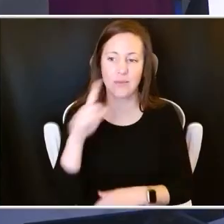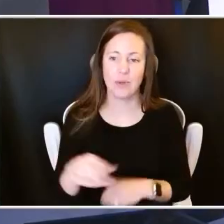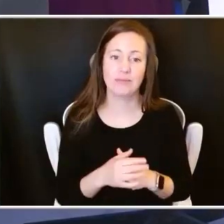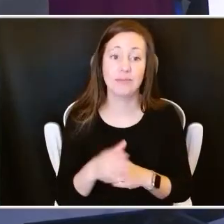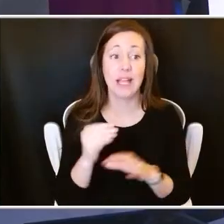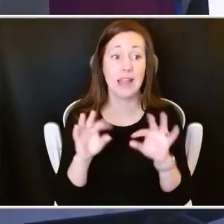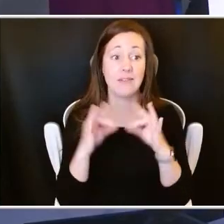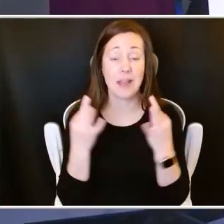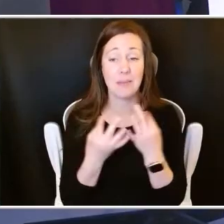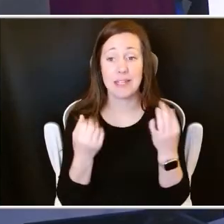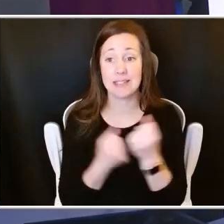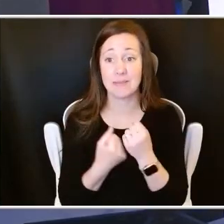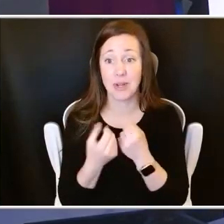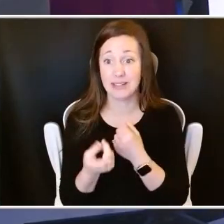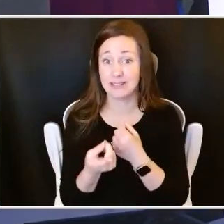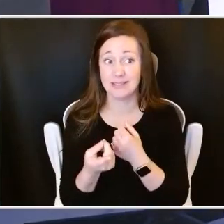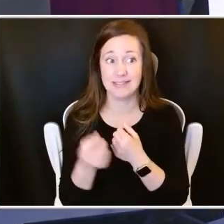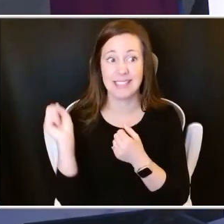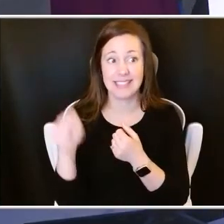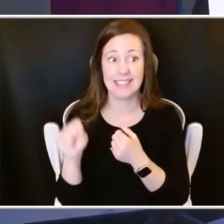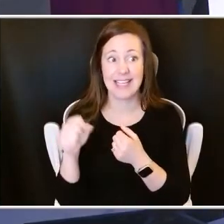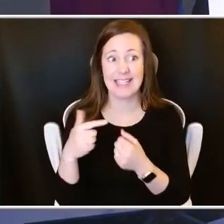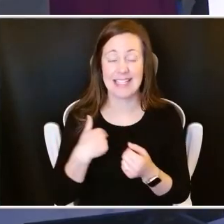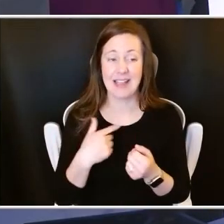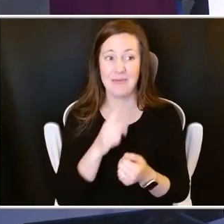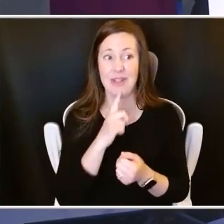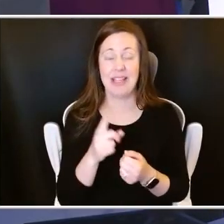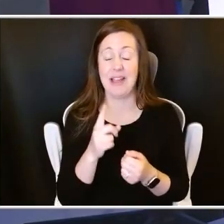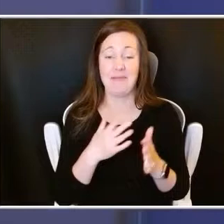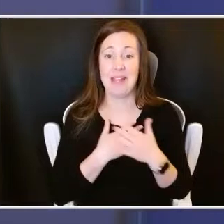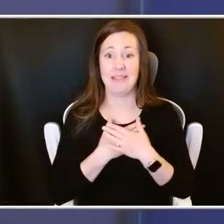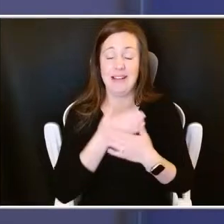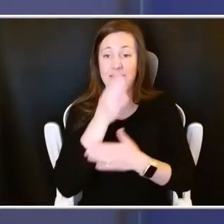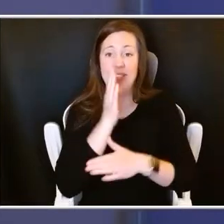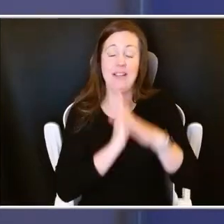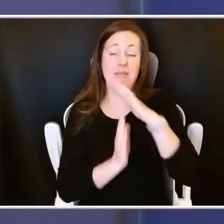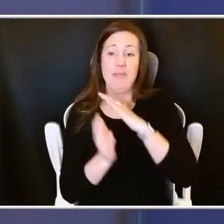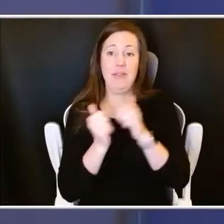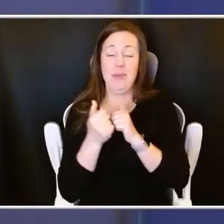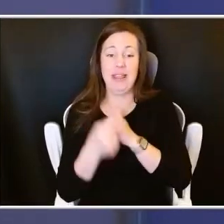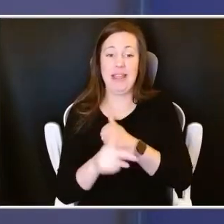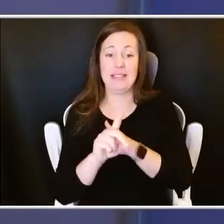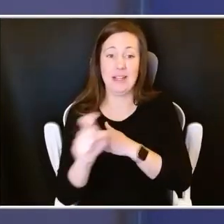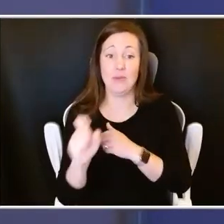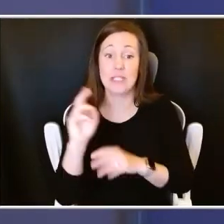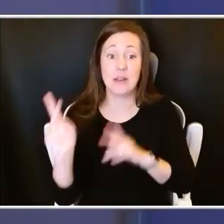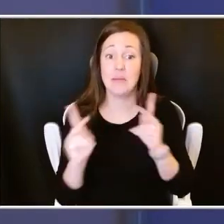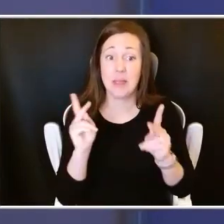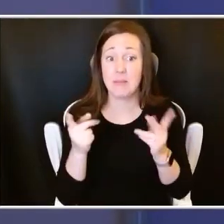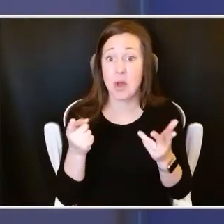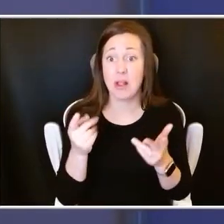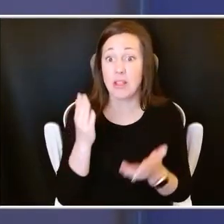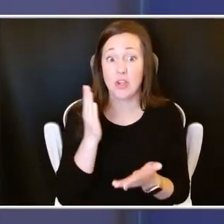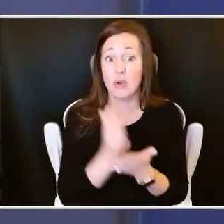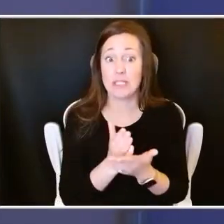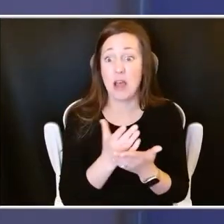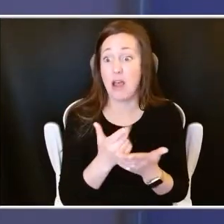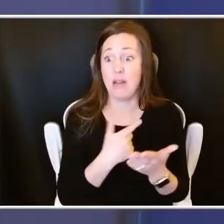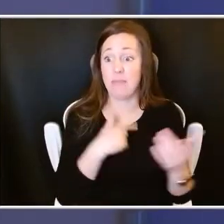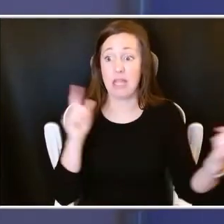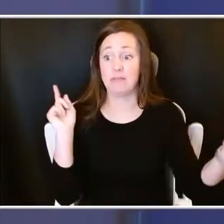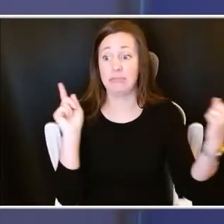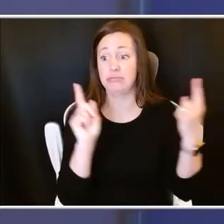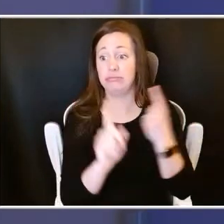you? I've been very humbled by this diagnosis. I've had people stop me on the street that I may not know